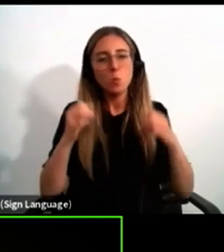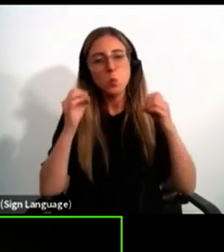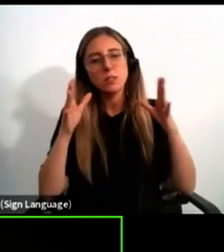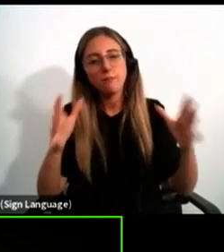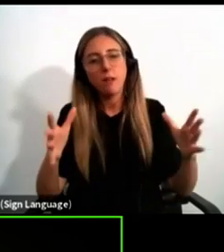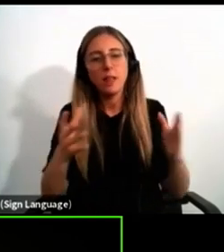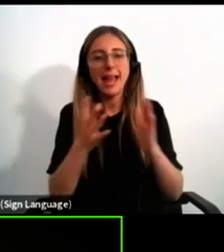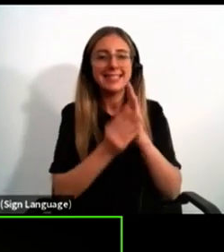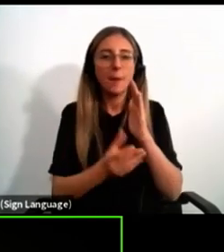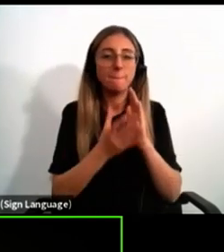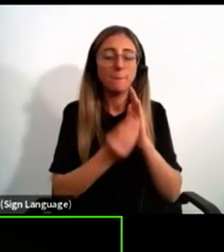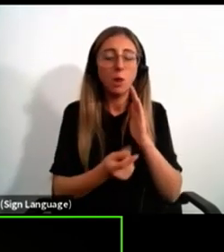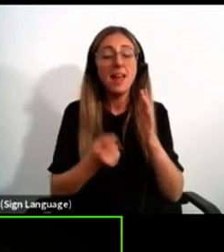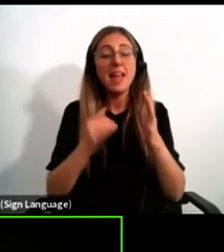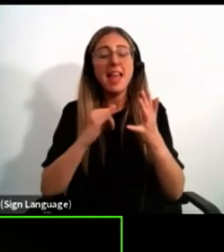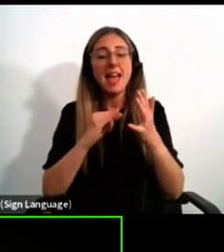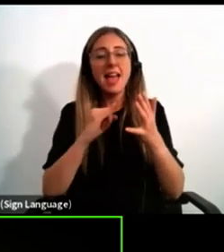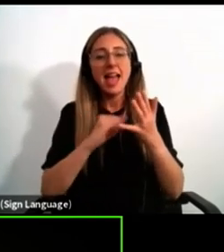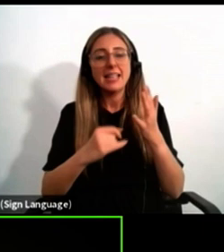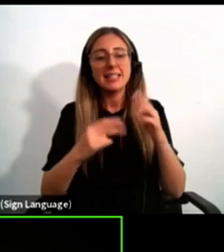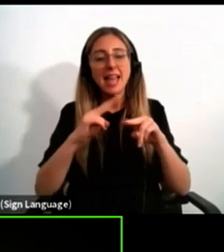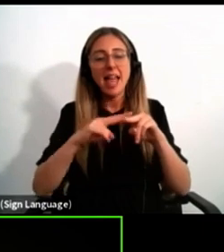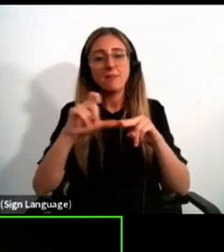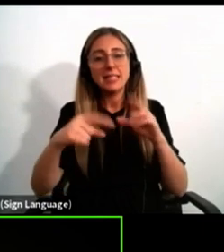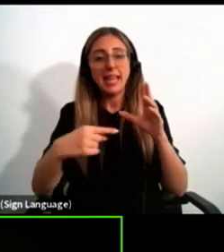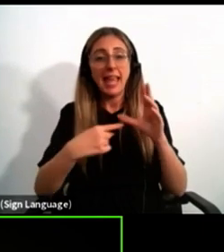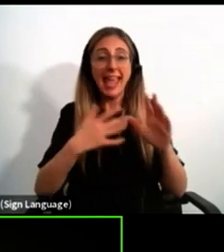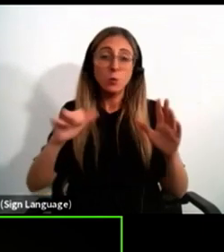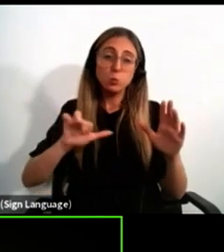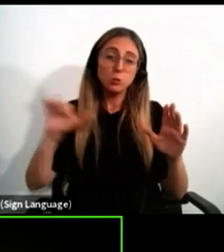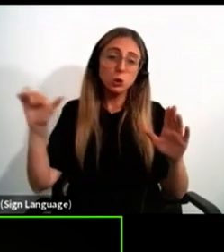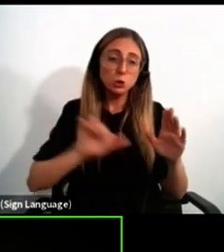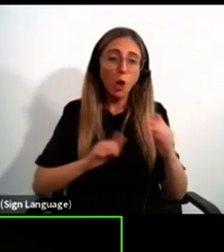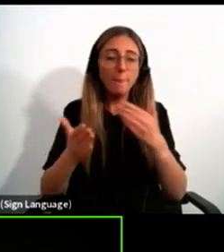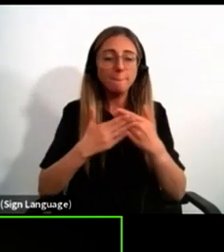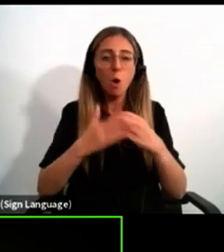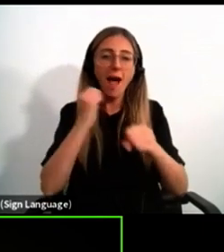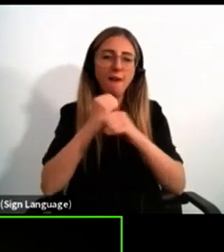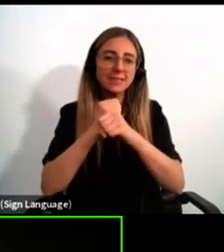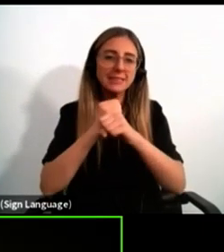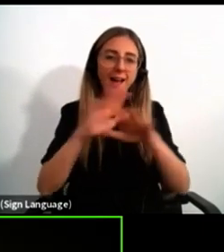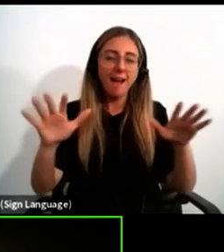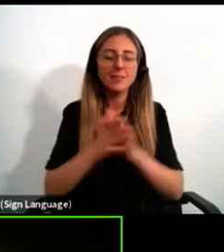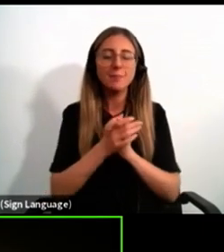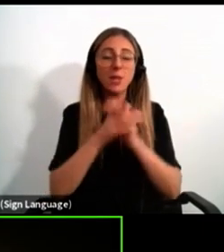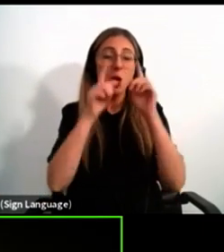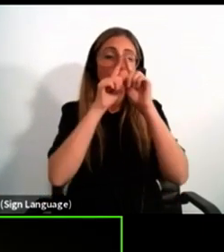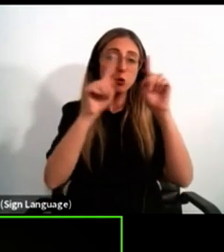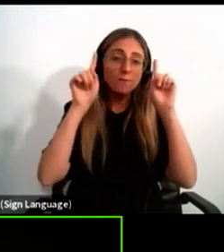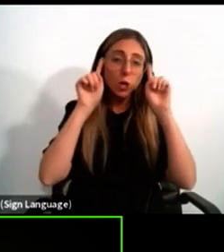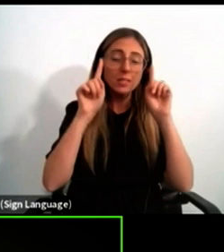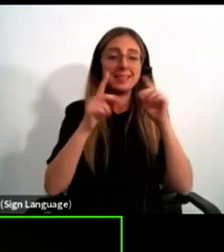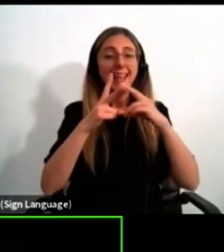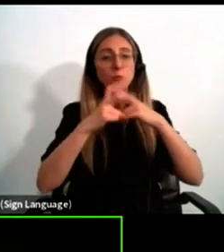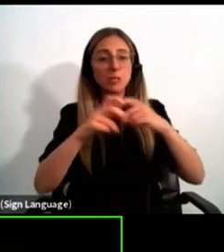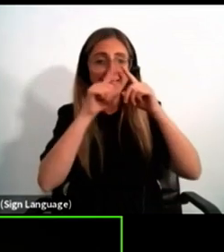we need to showcase what is going on in terms of best practices on the continent. I think all universities, all research universities should